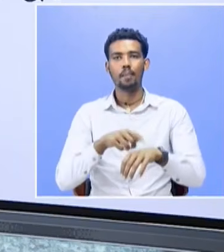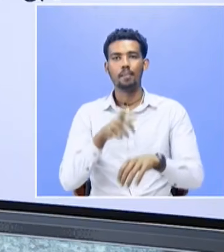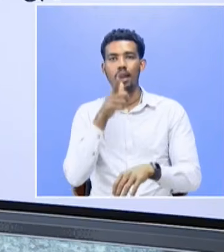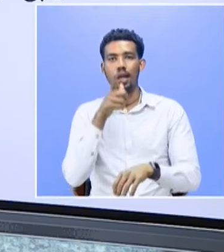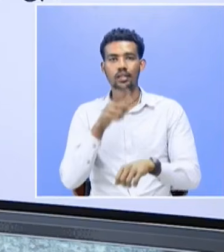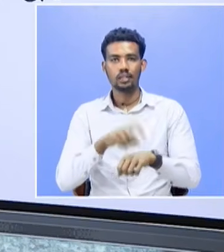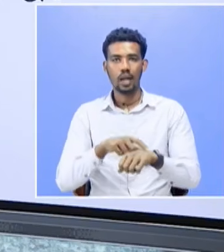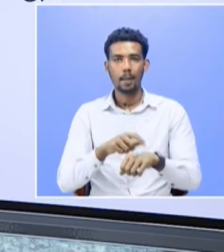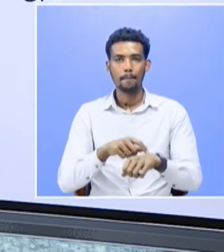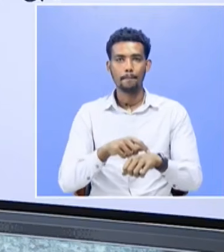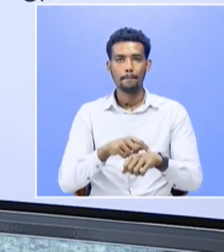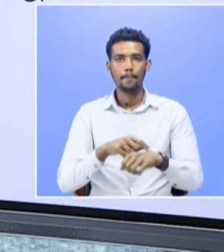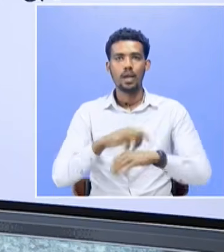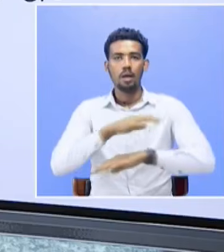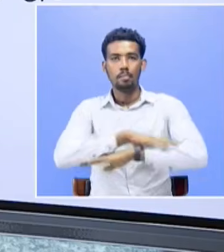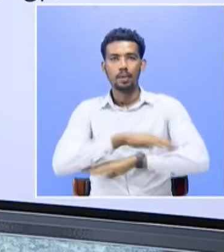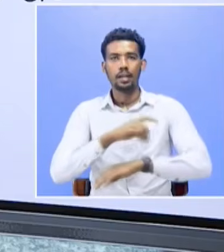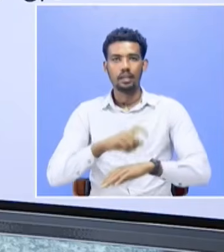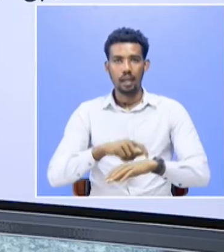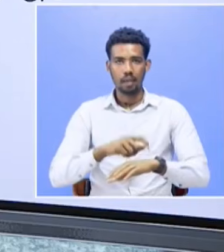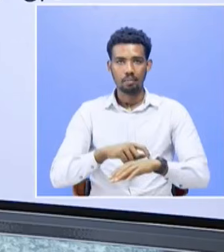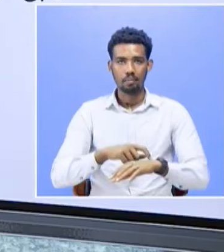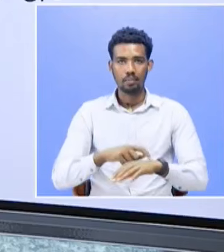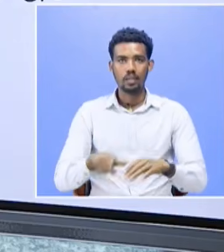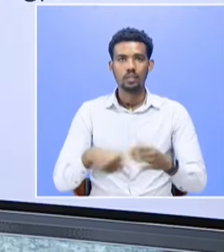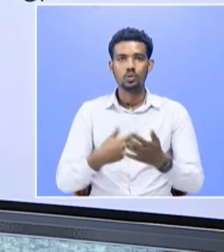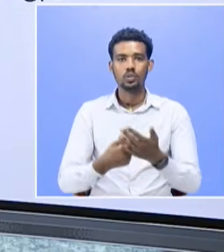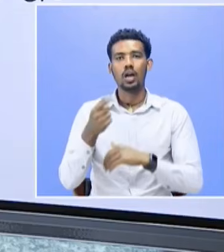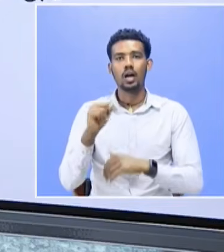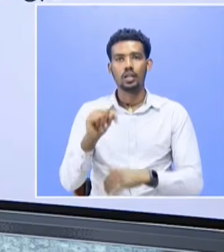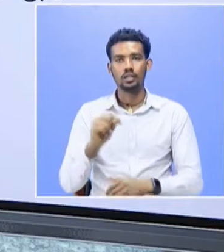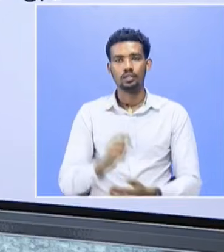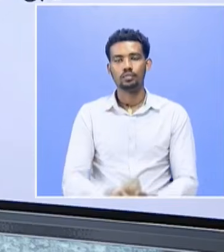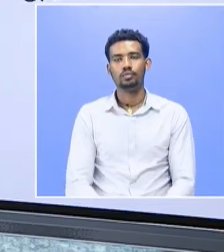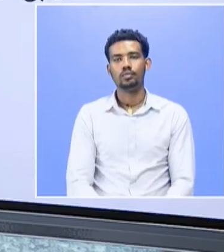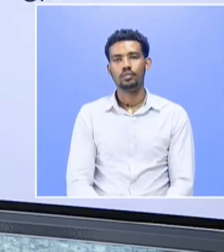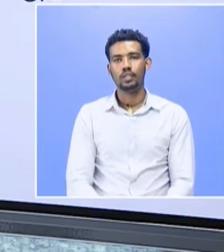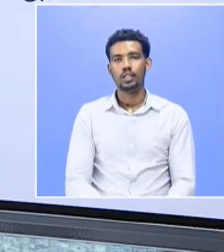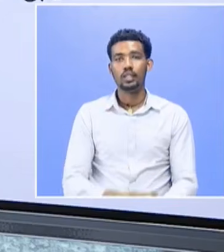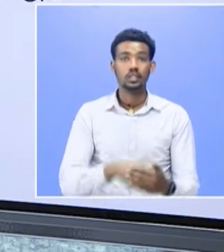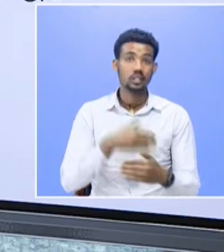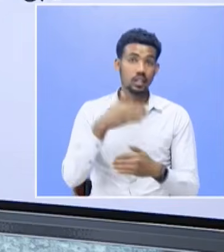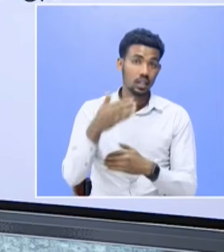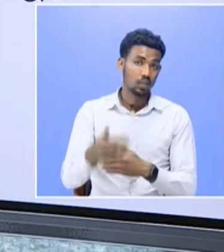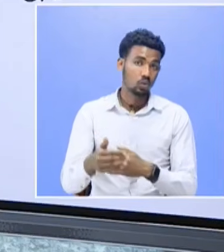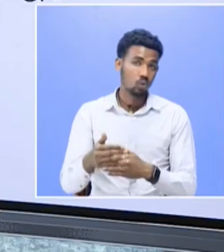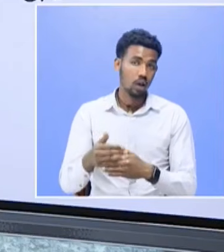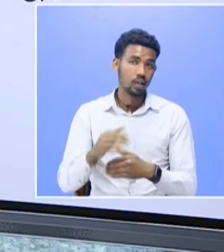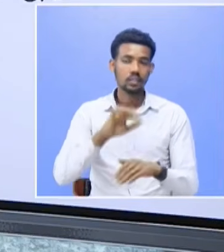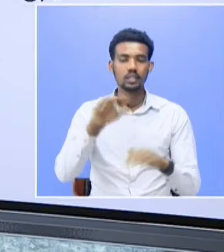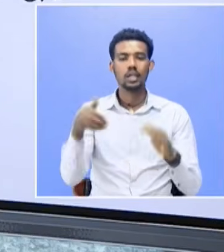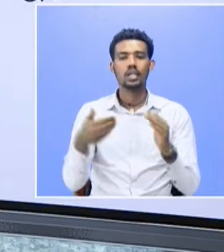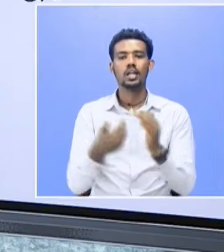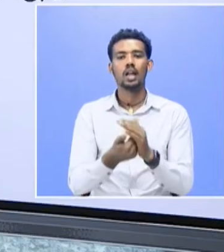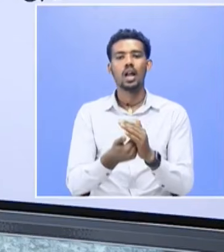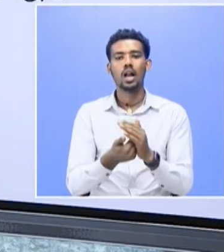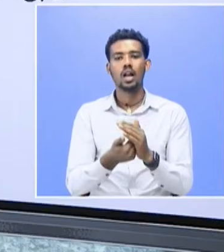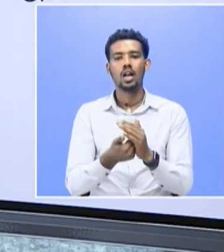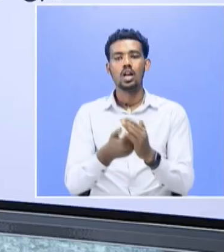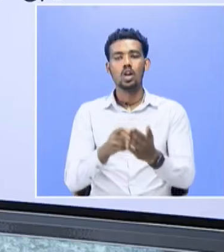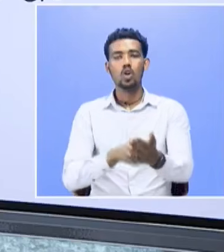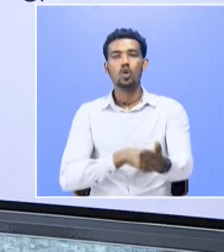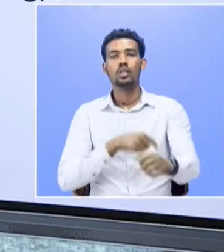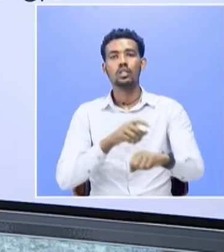lunchtime, break time. Also, it can be included at. And the next one is, we said, general, long period of